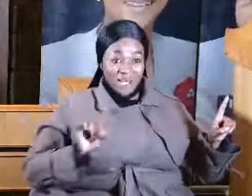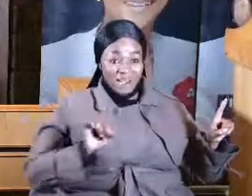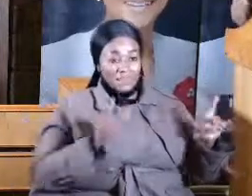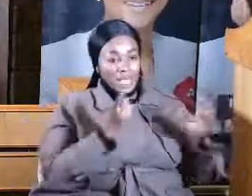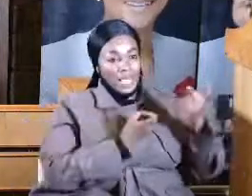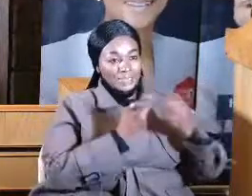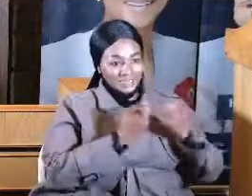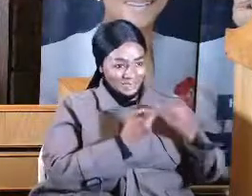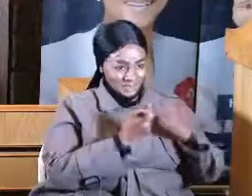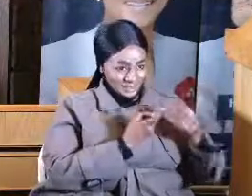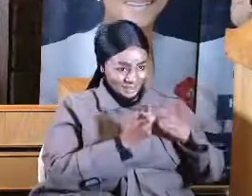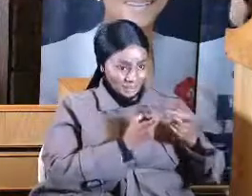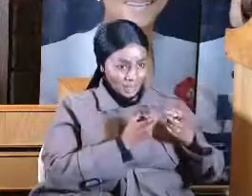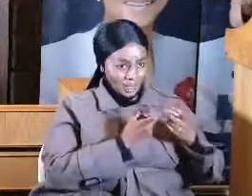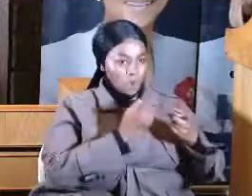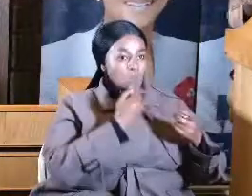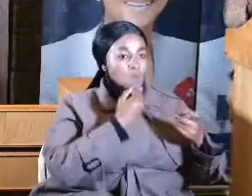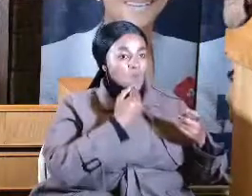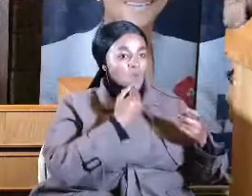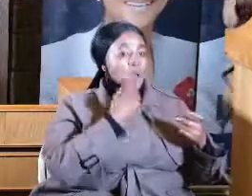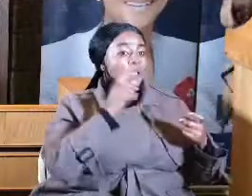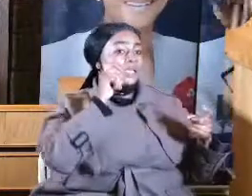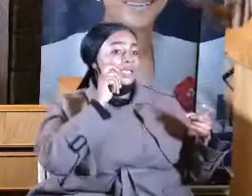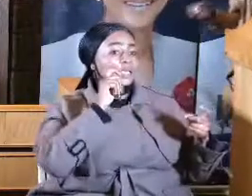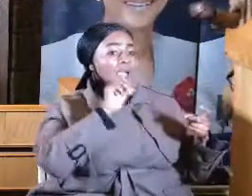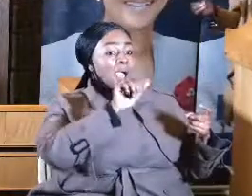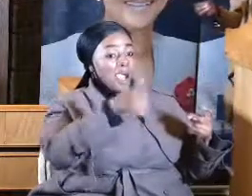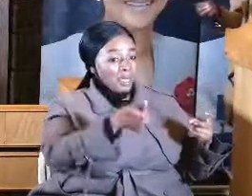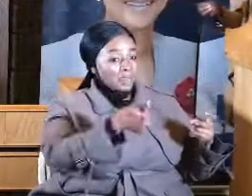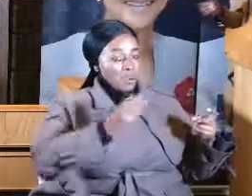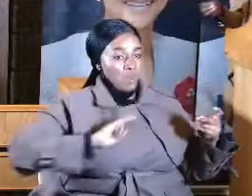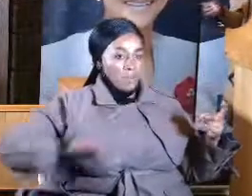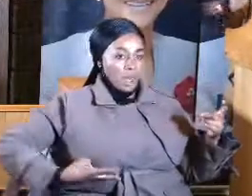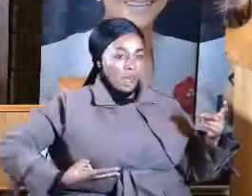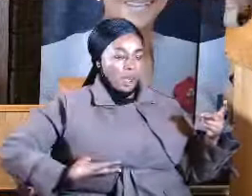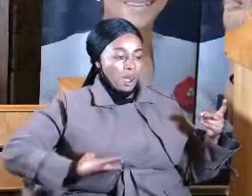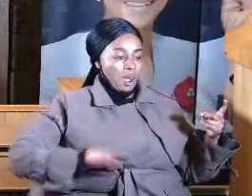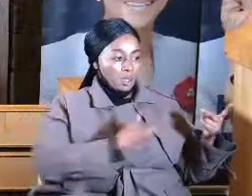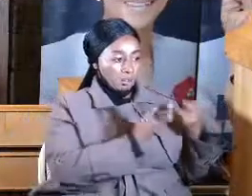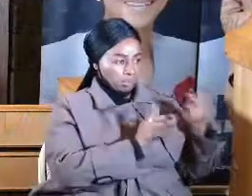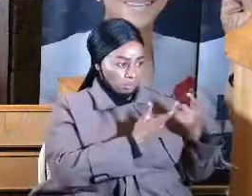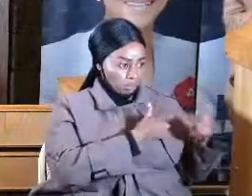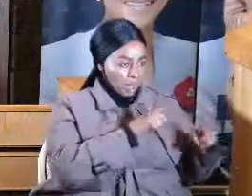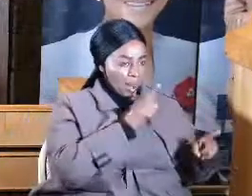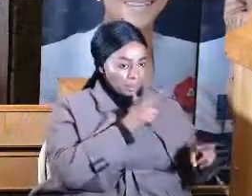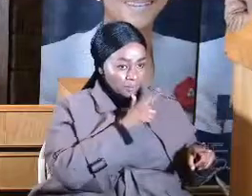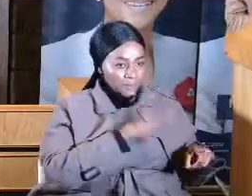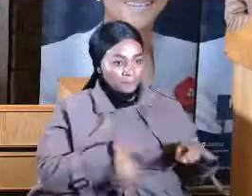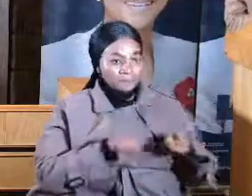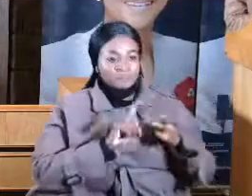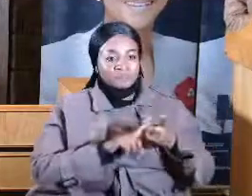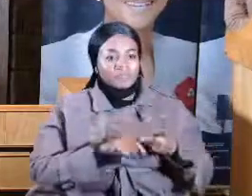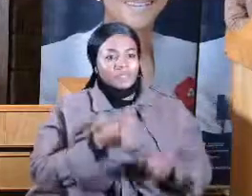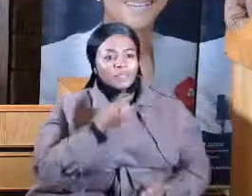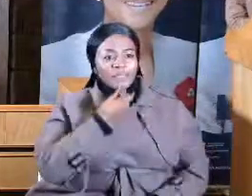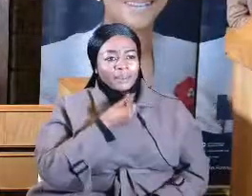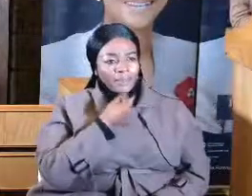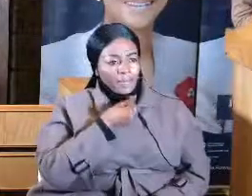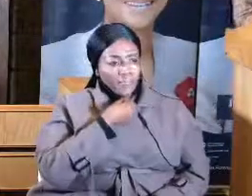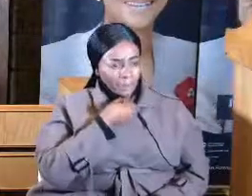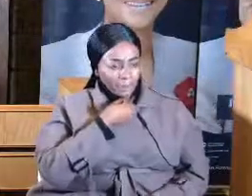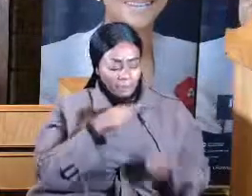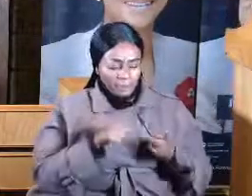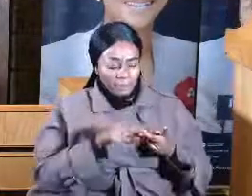attracted holistically and emotionally to another female. And then you get gay. Gay is